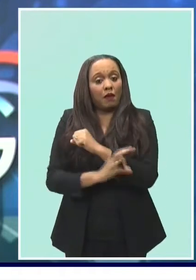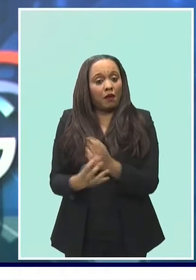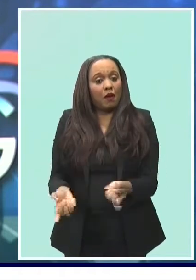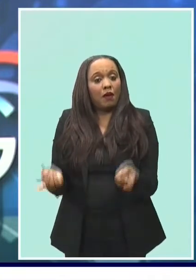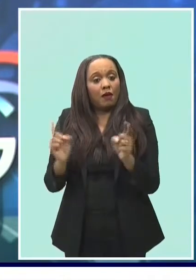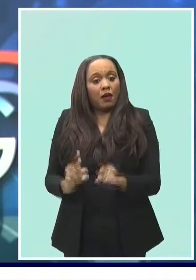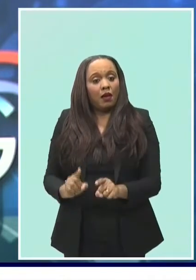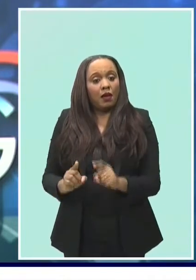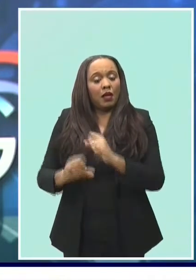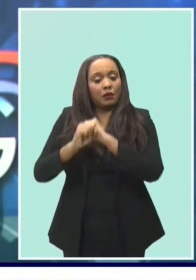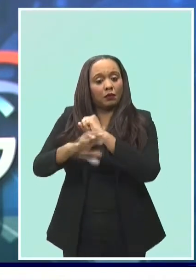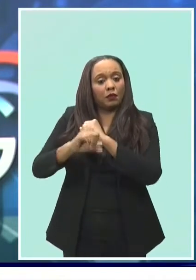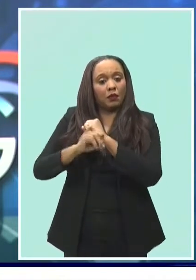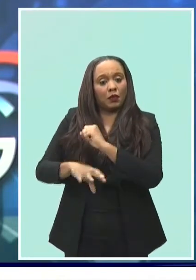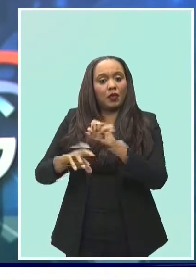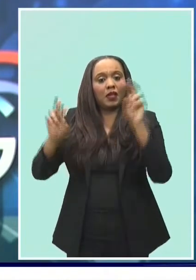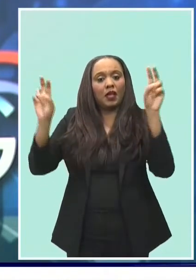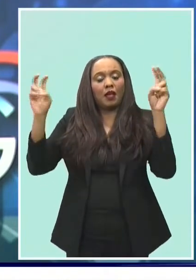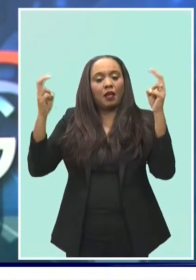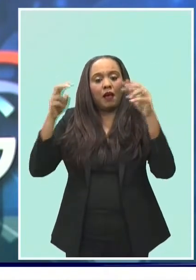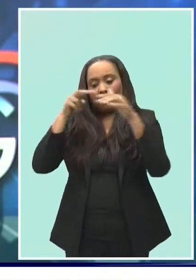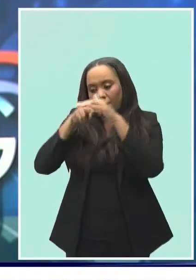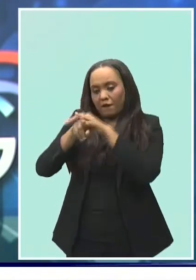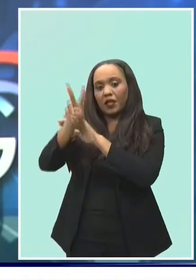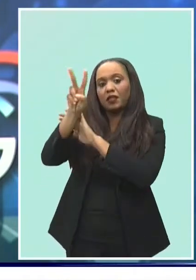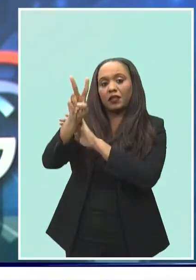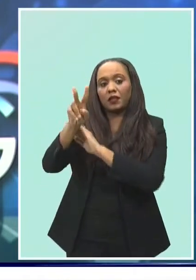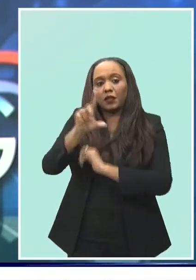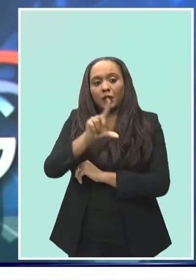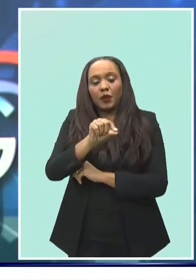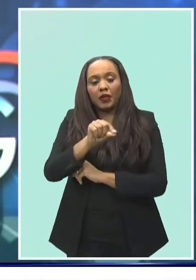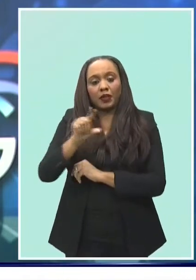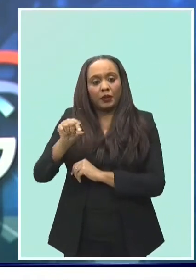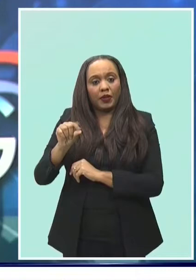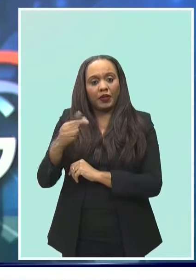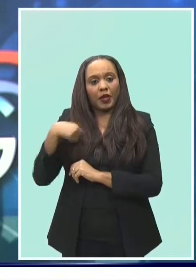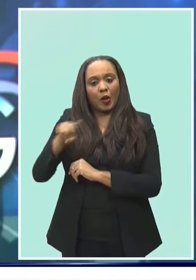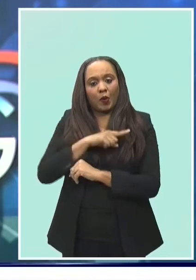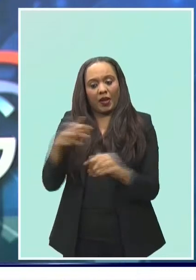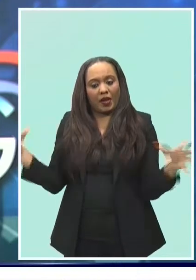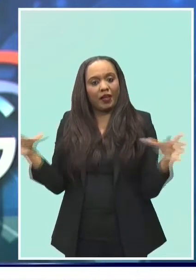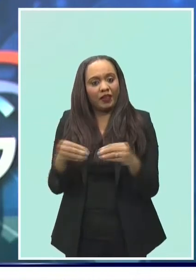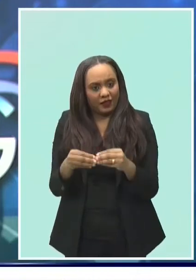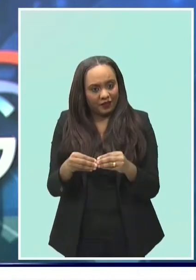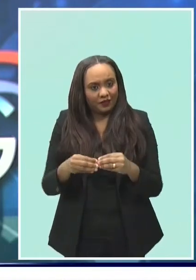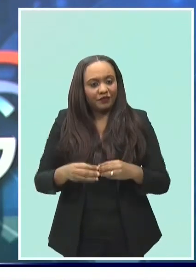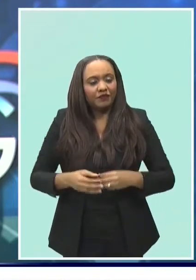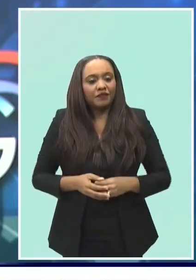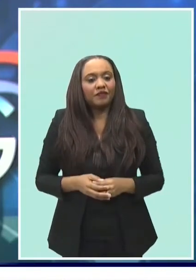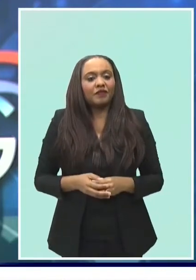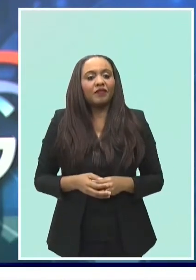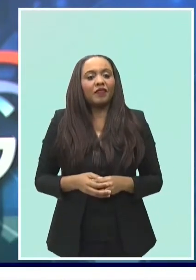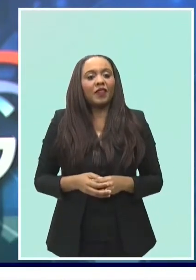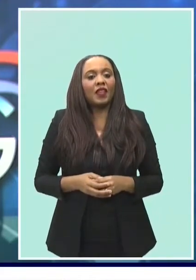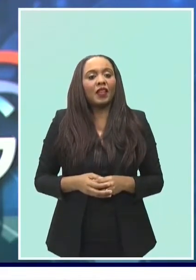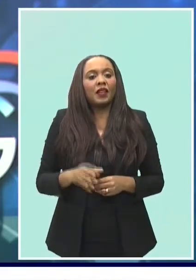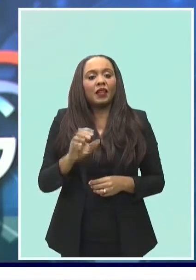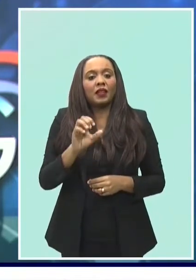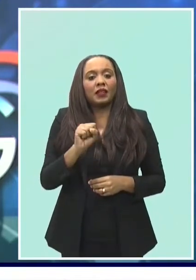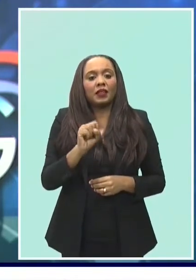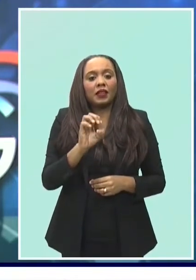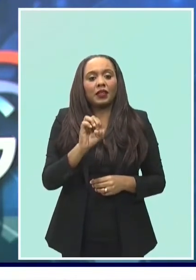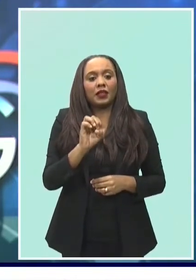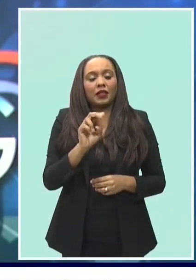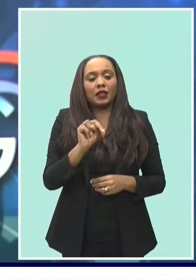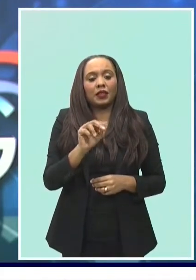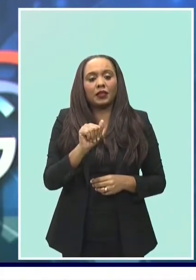the Ministry of Foreign Affairs has been promoting the upcoming Vision 2020 regathering to the diaspora. According to Senator Dr.